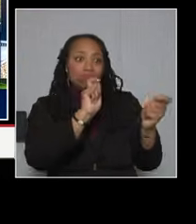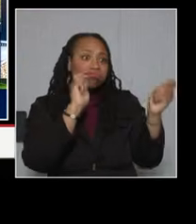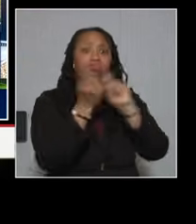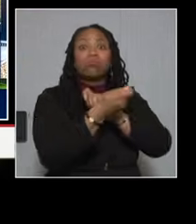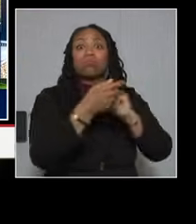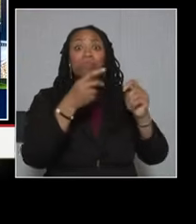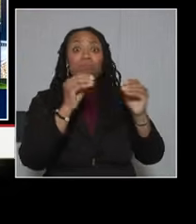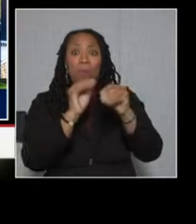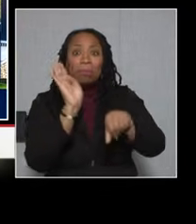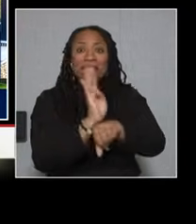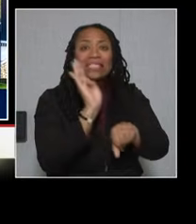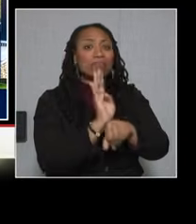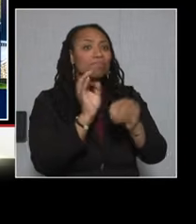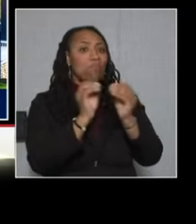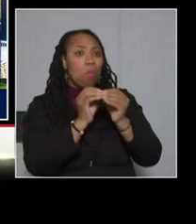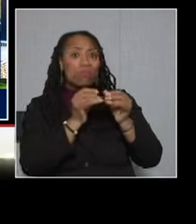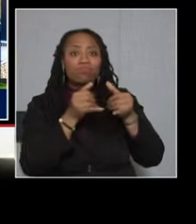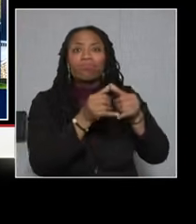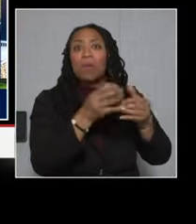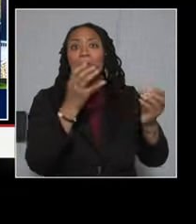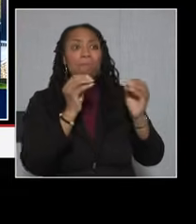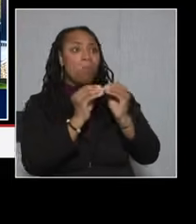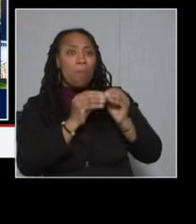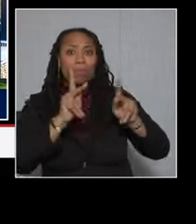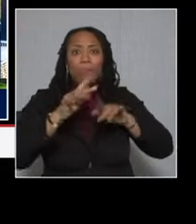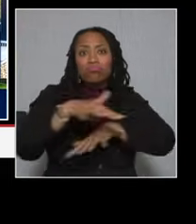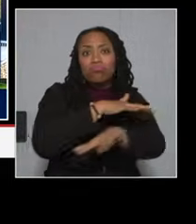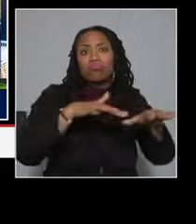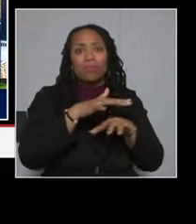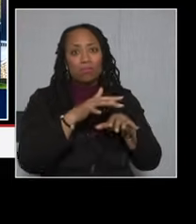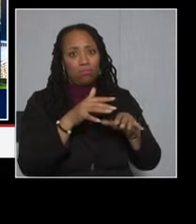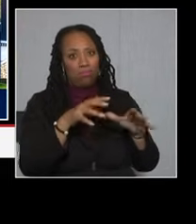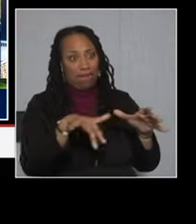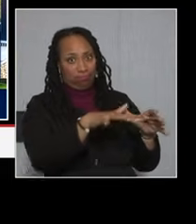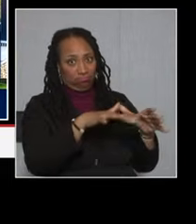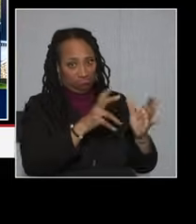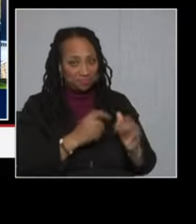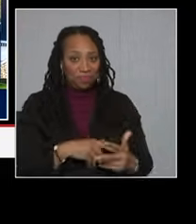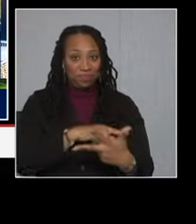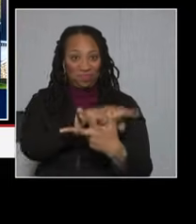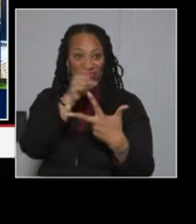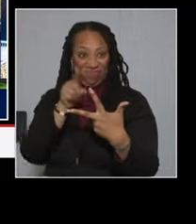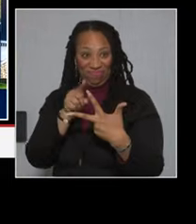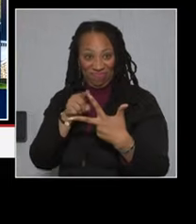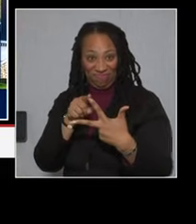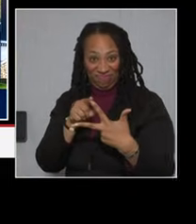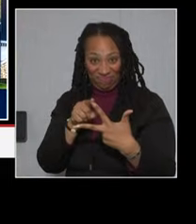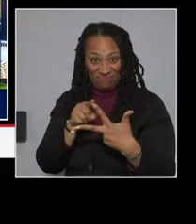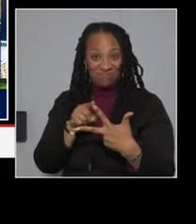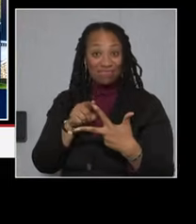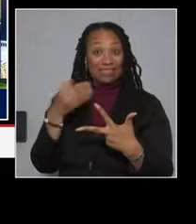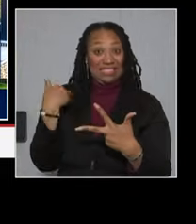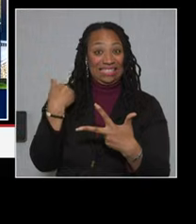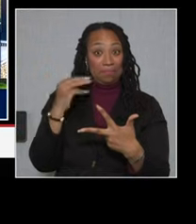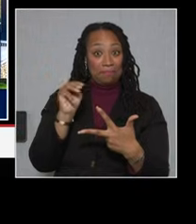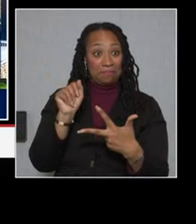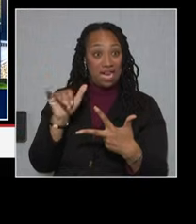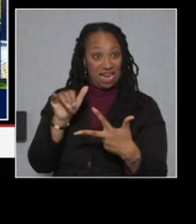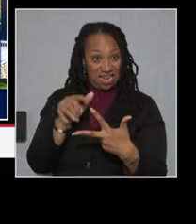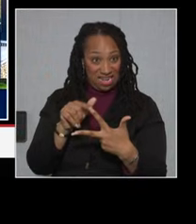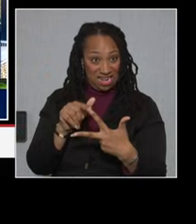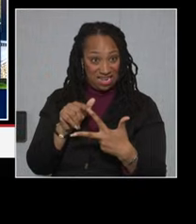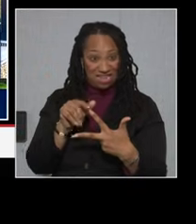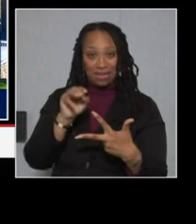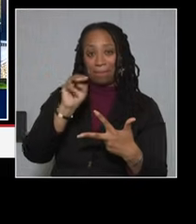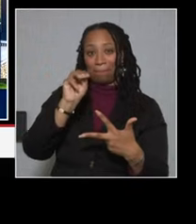dedicated LGBTQ plus affirming communal living space for seniors. In Anacostia, we cut the ribbon on